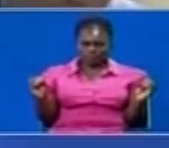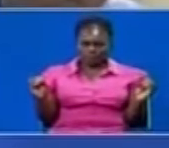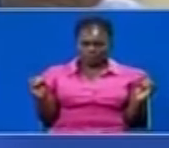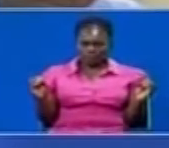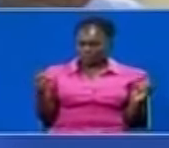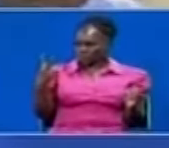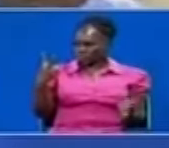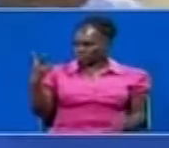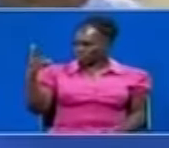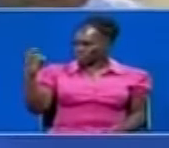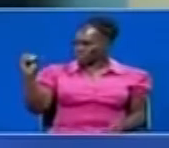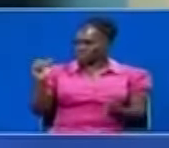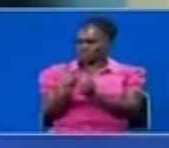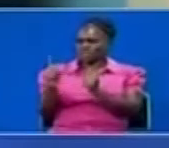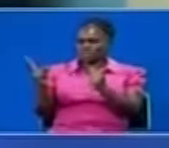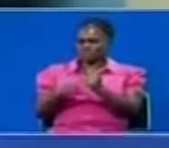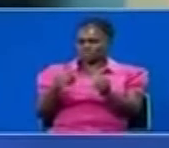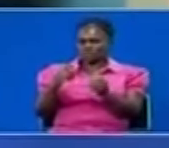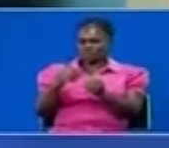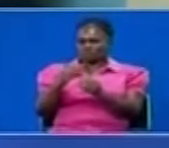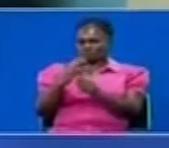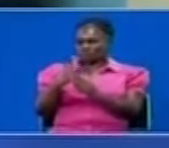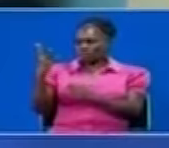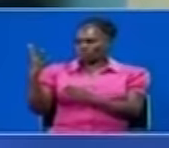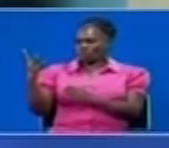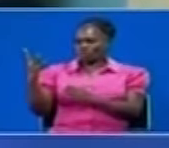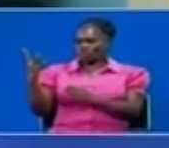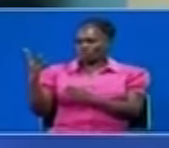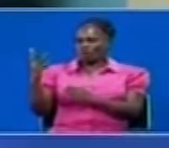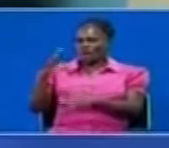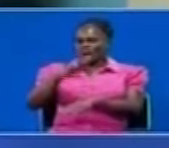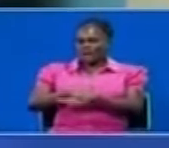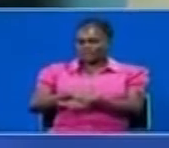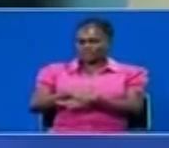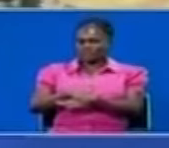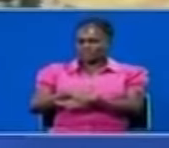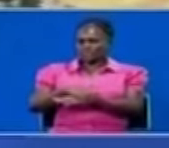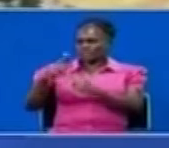In 2016, KCPE, Karima Boys High School, posted a mean score